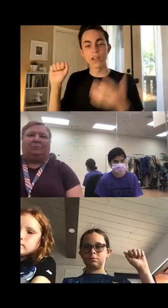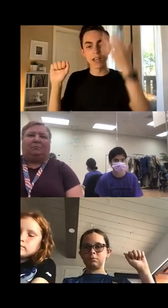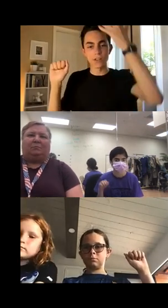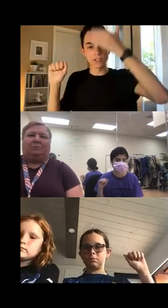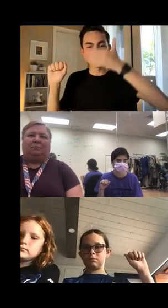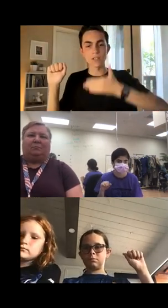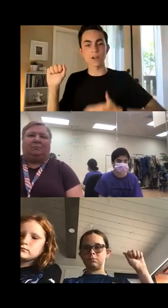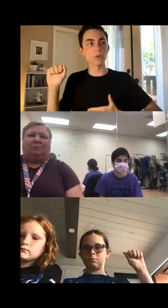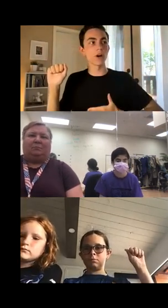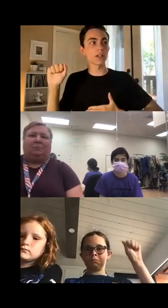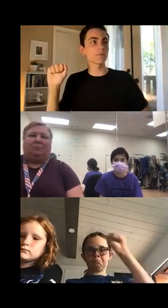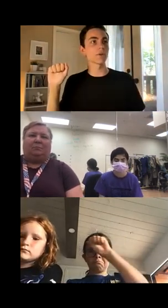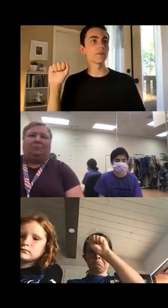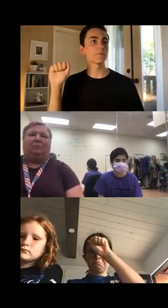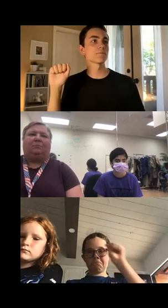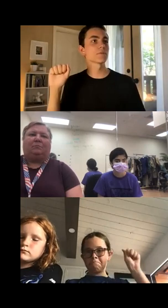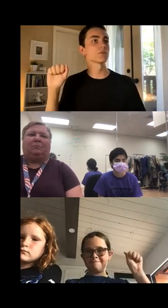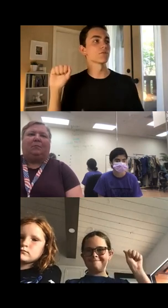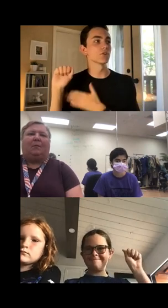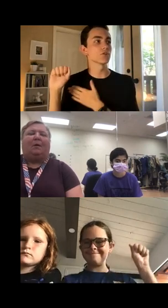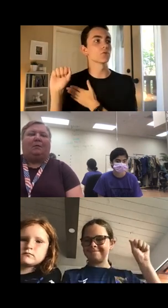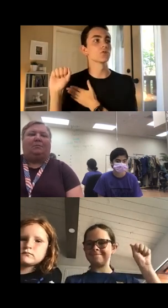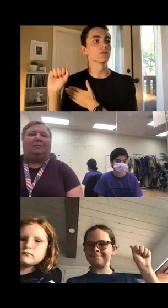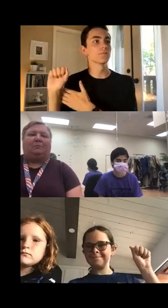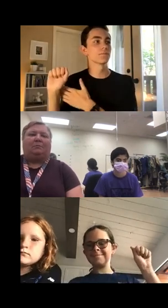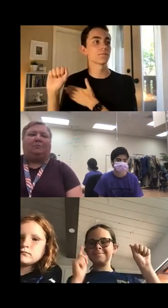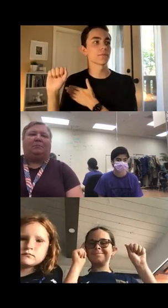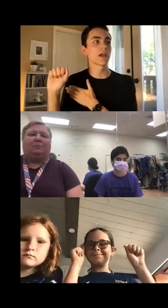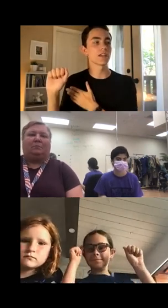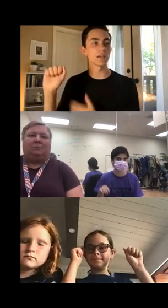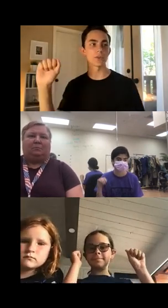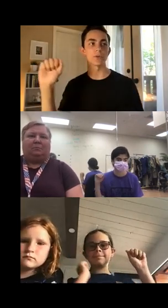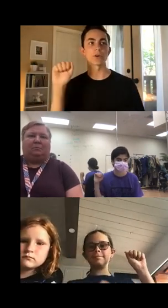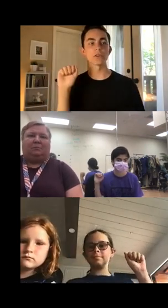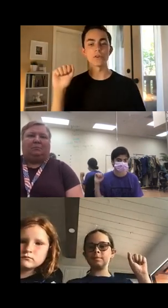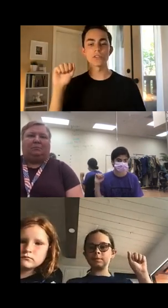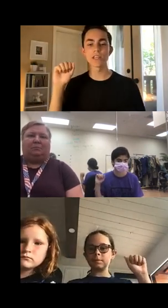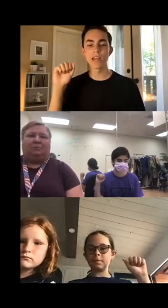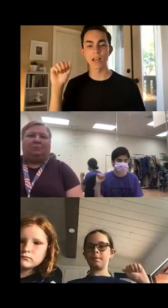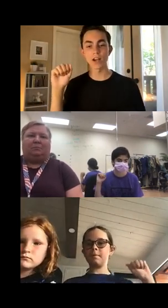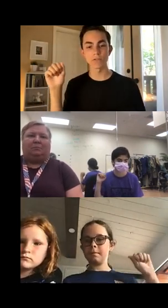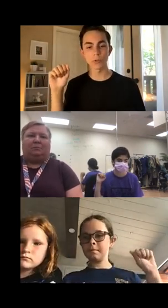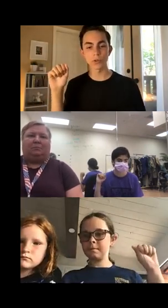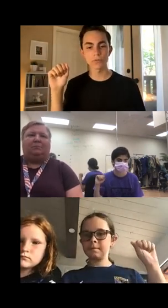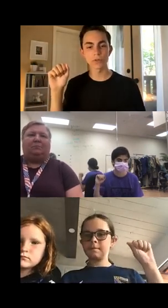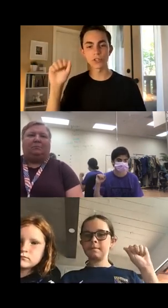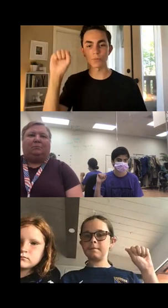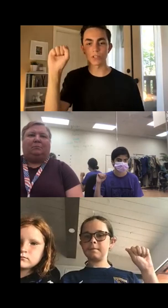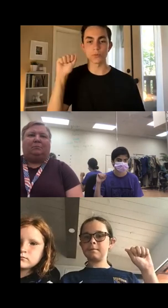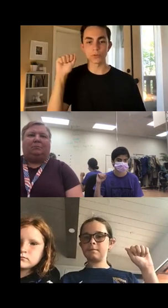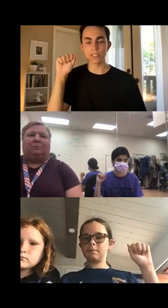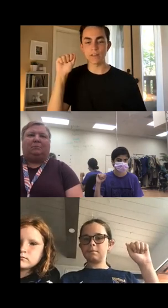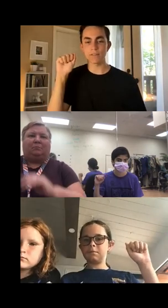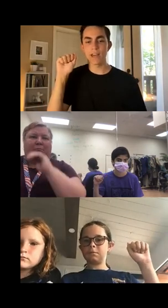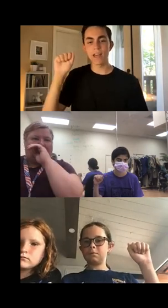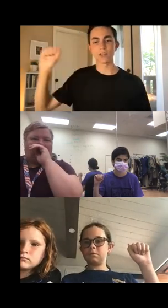clear, and you can still see my full body, right? So it's in front of your shoulder, and then keep your elbow close and comfortable. So you shouldn't be